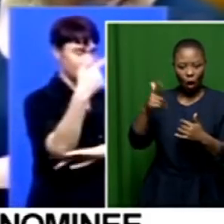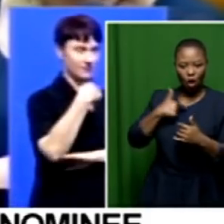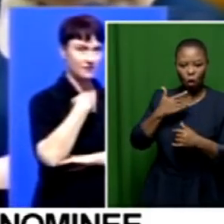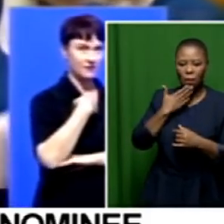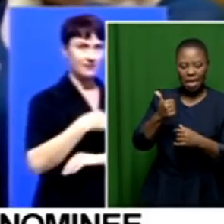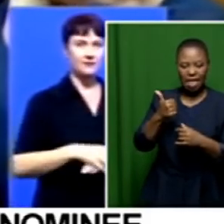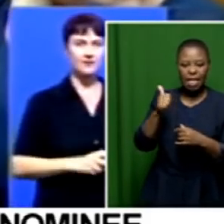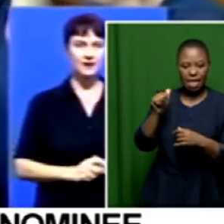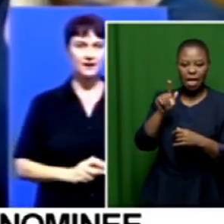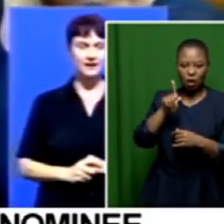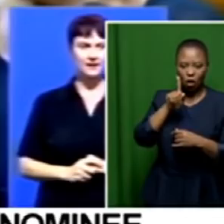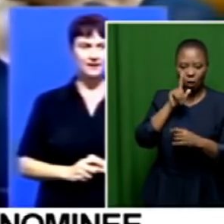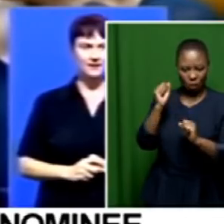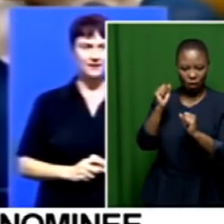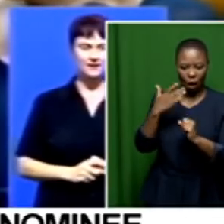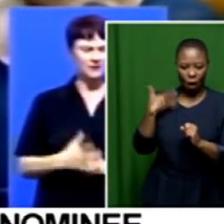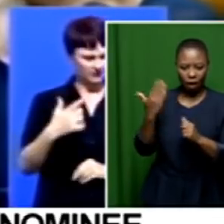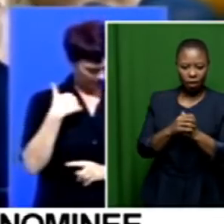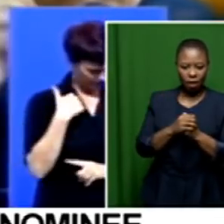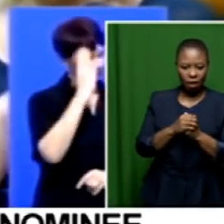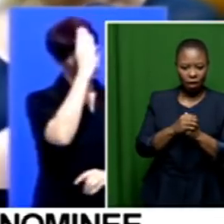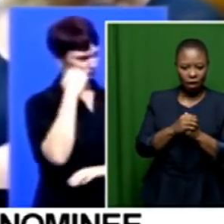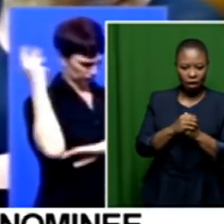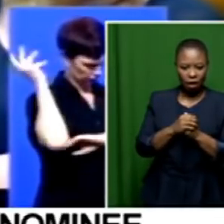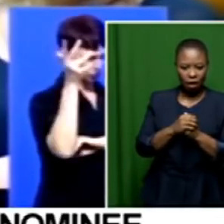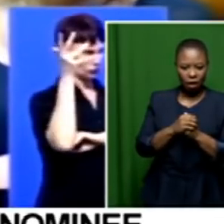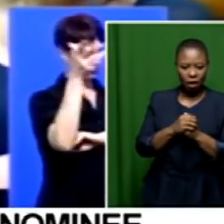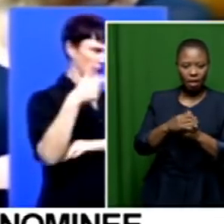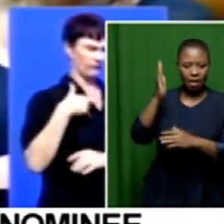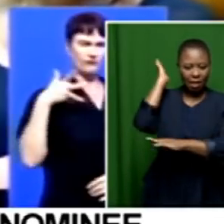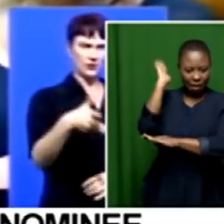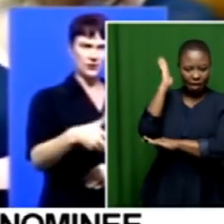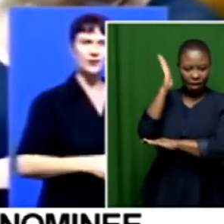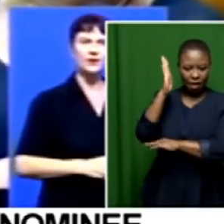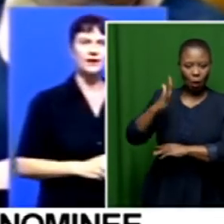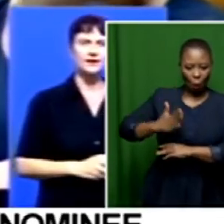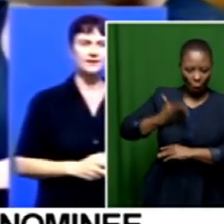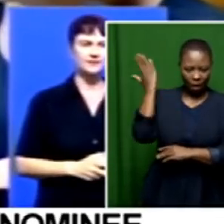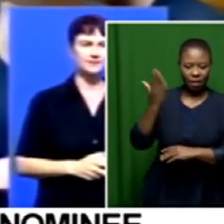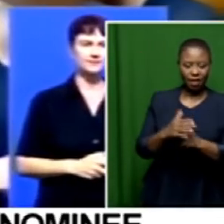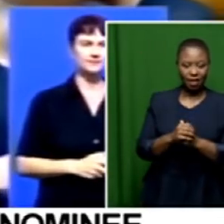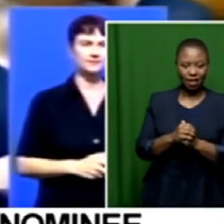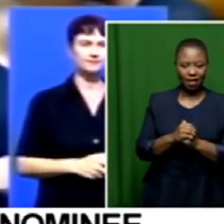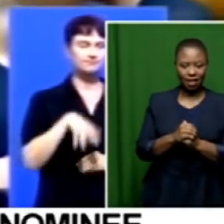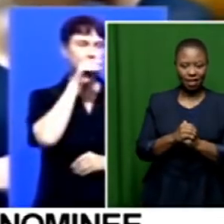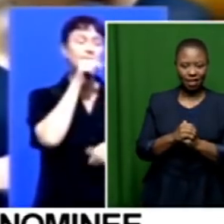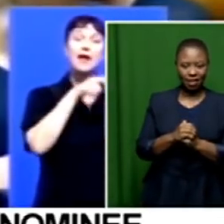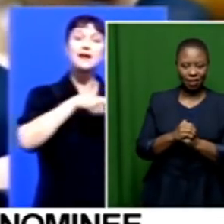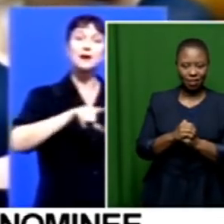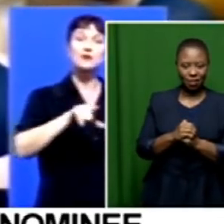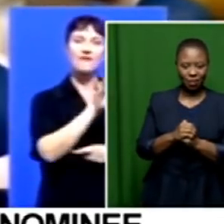ni kombela ku pfuna. Madam Speaker, ni kombela mini langu santa pfuna hina swin'wana.